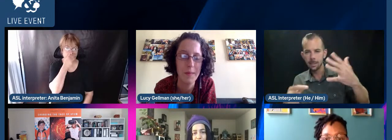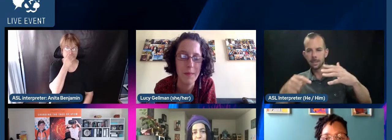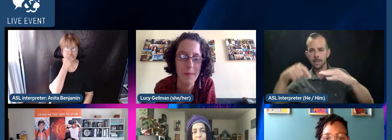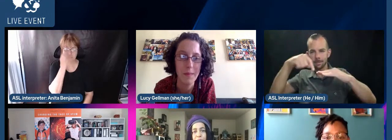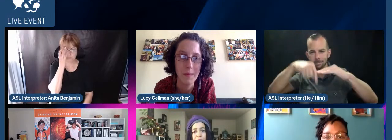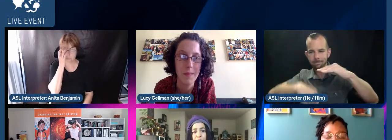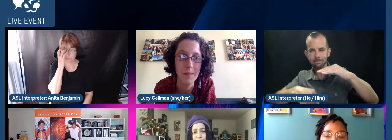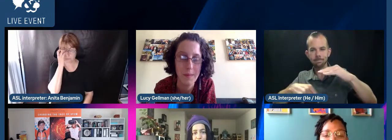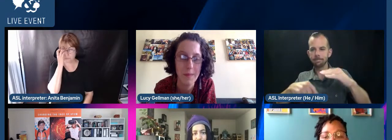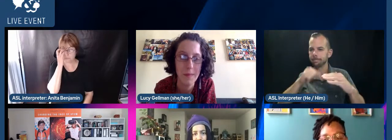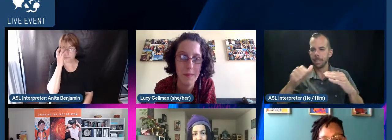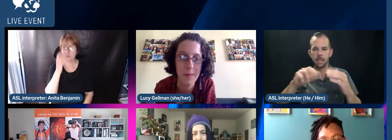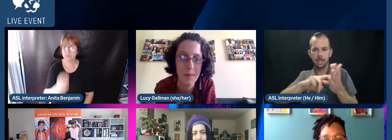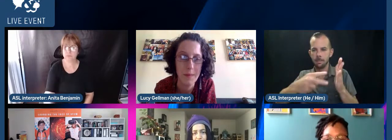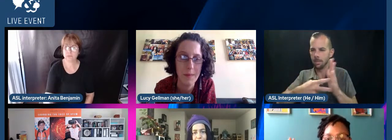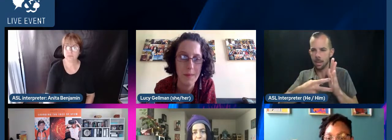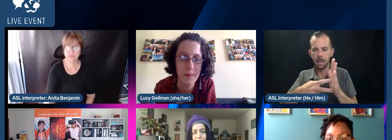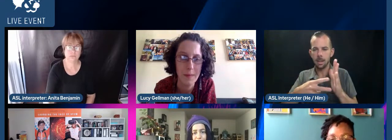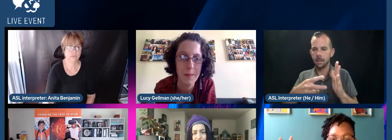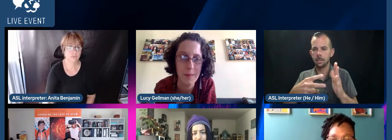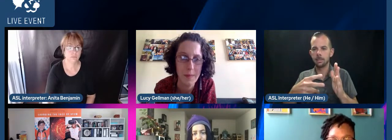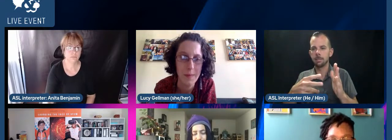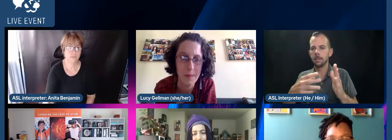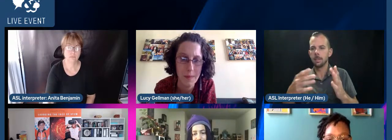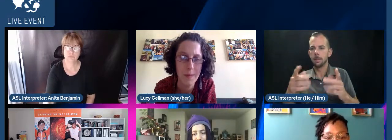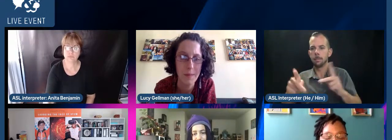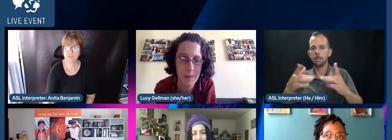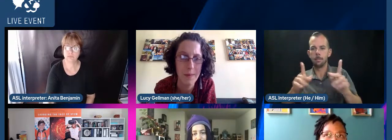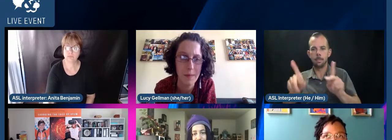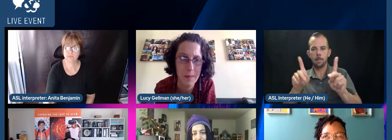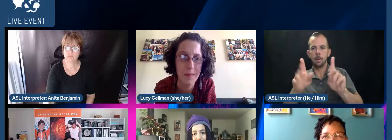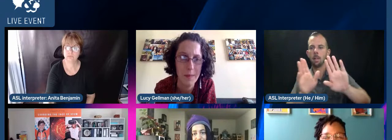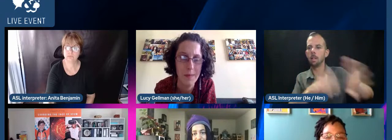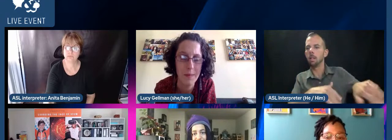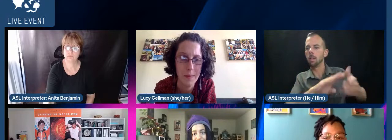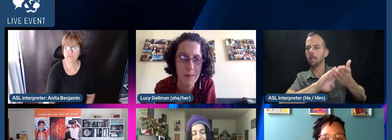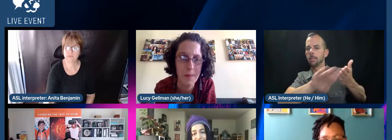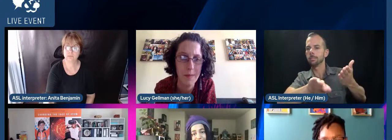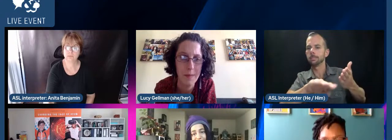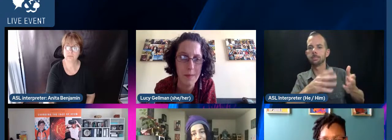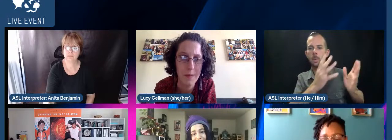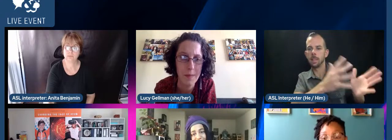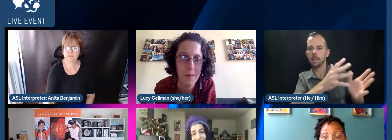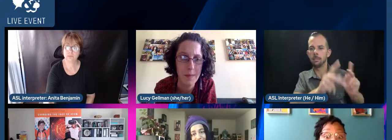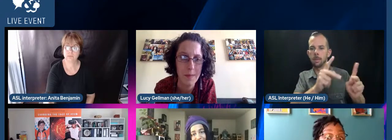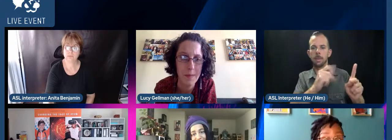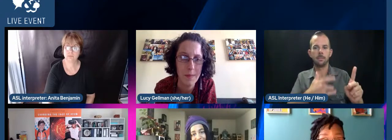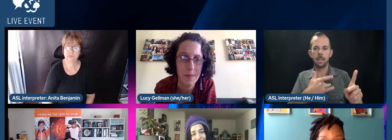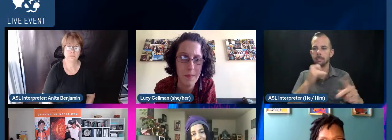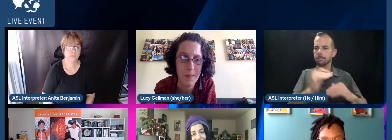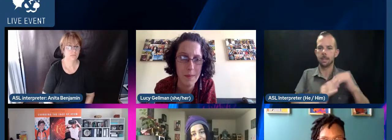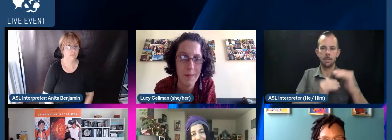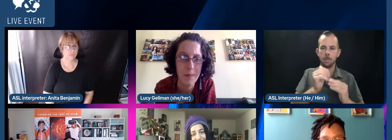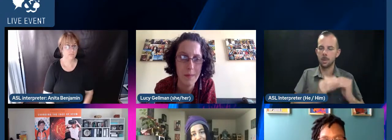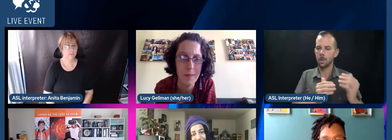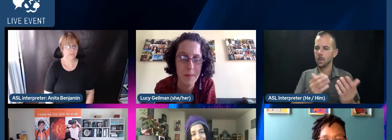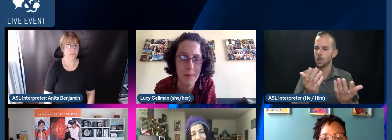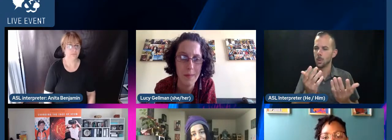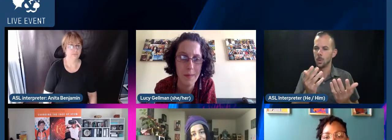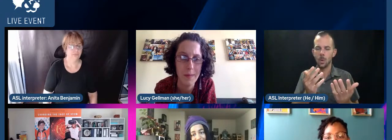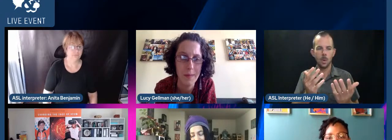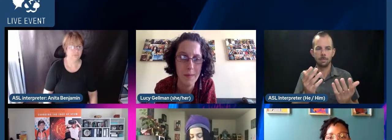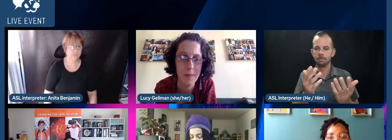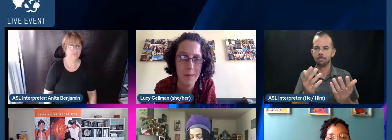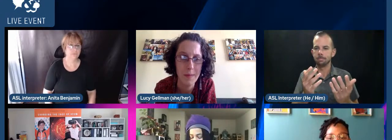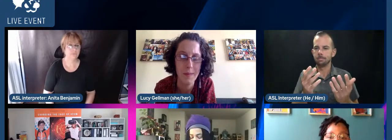you know? So like, if we can all feasibly be a disability community, it like means that there's like some baked in solidarity towards each other.